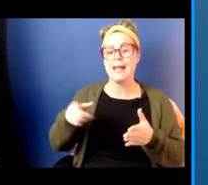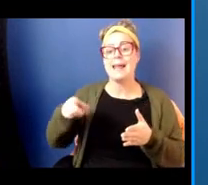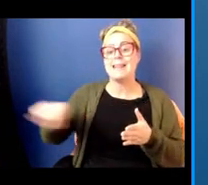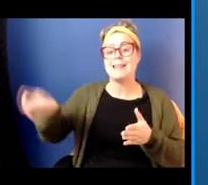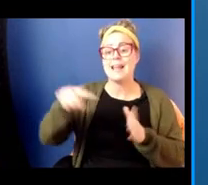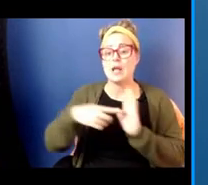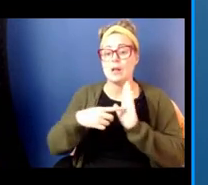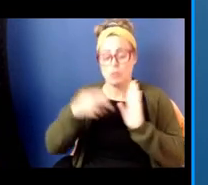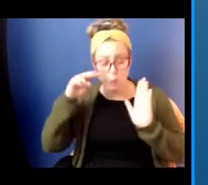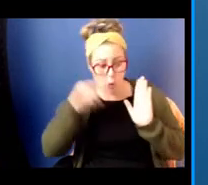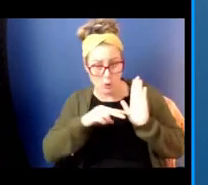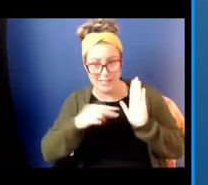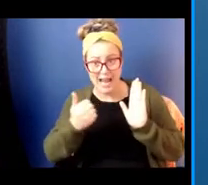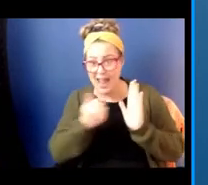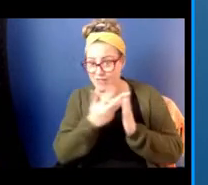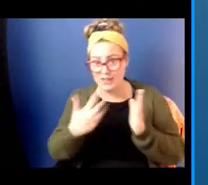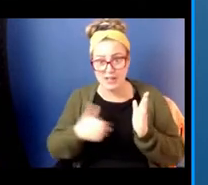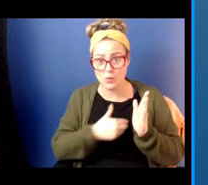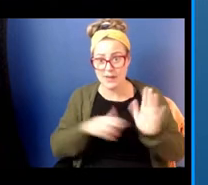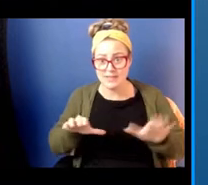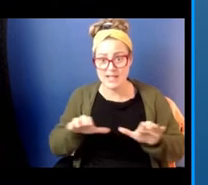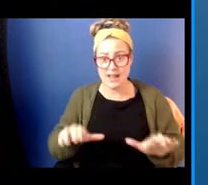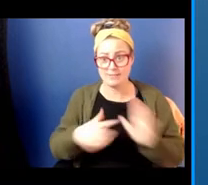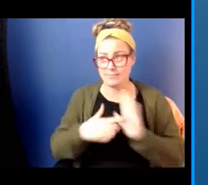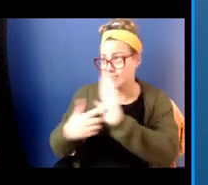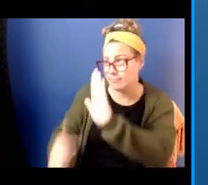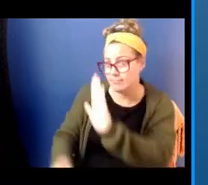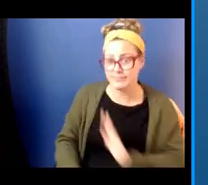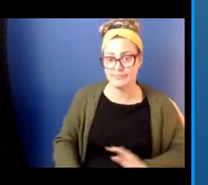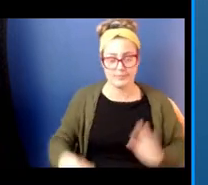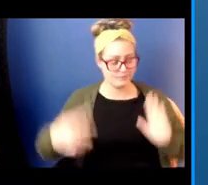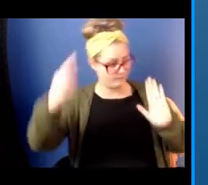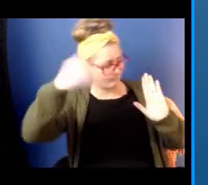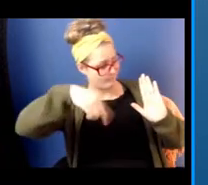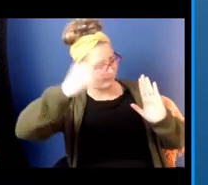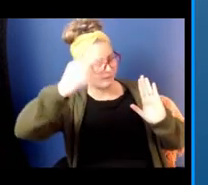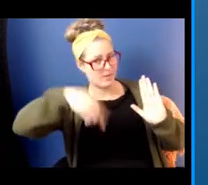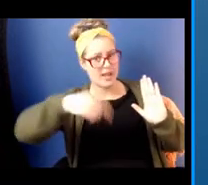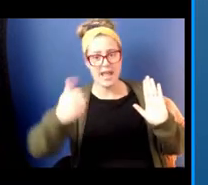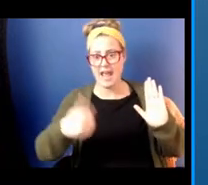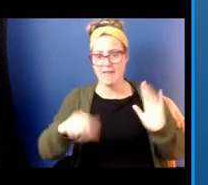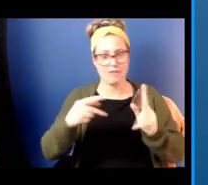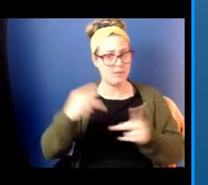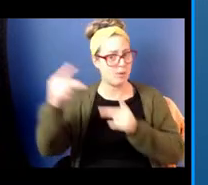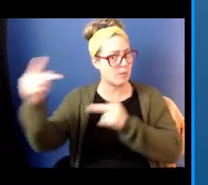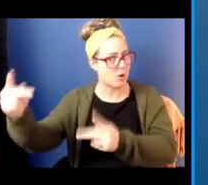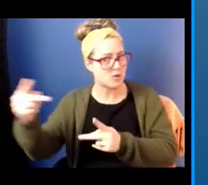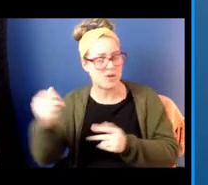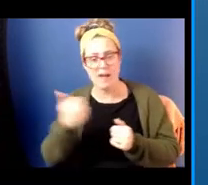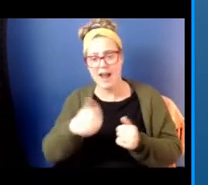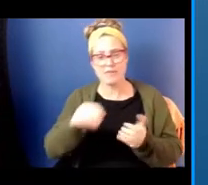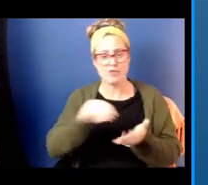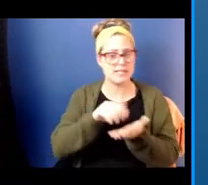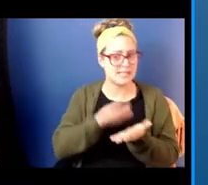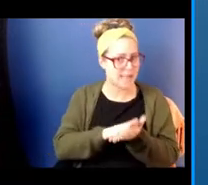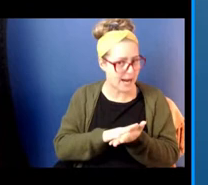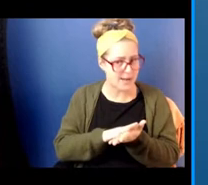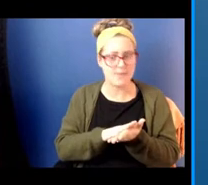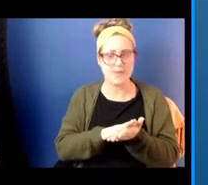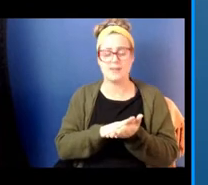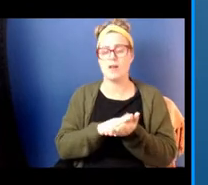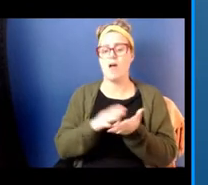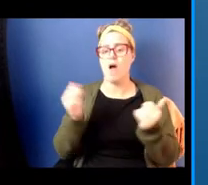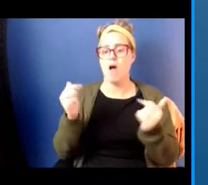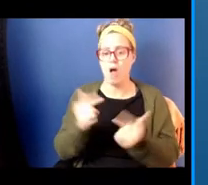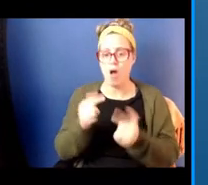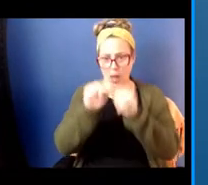that we took a look at looked at every proposal looked at all of the transcripts looked at all